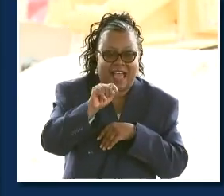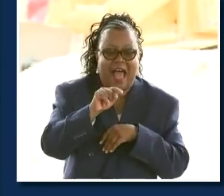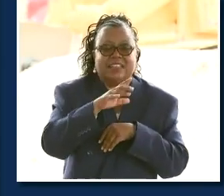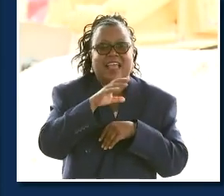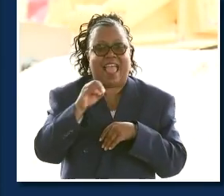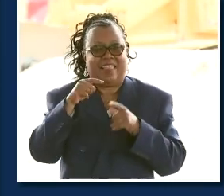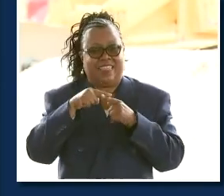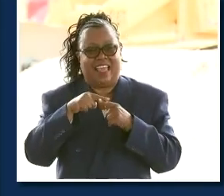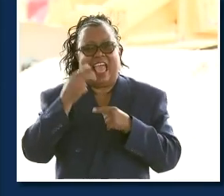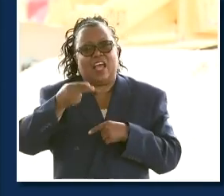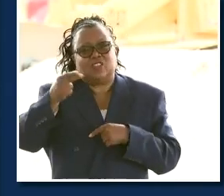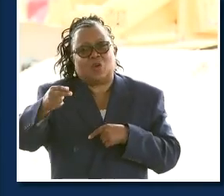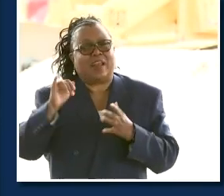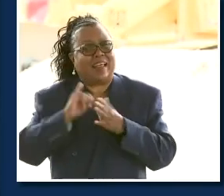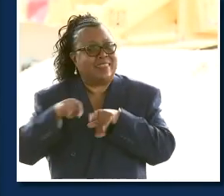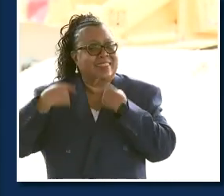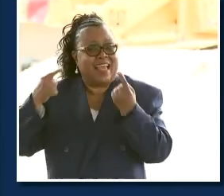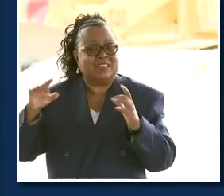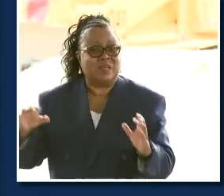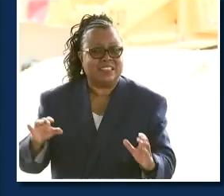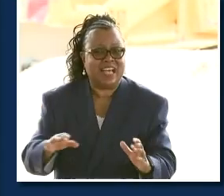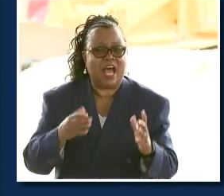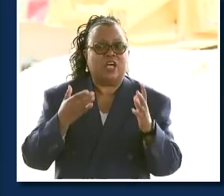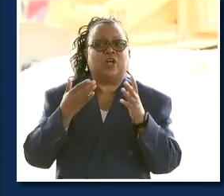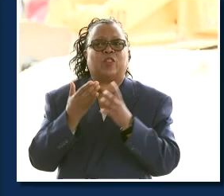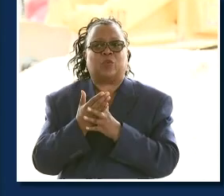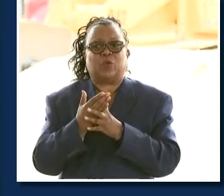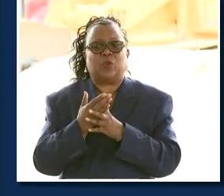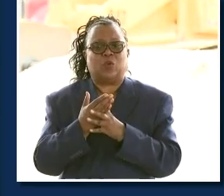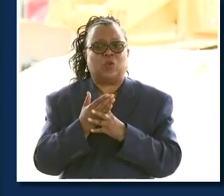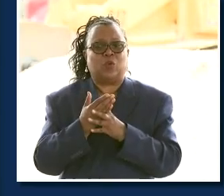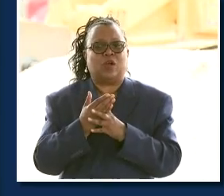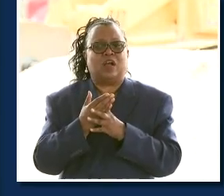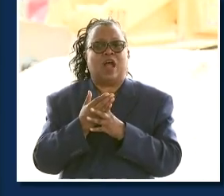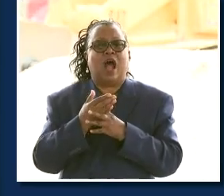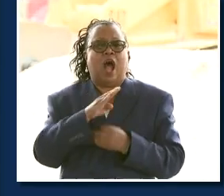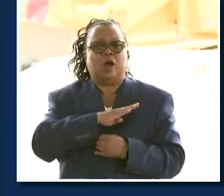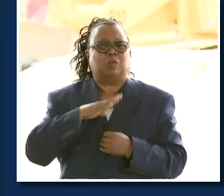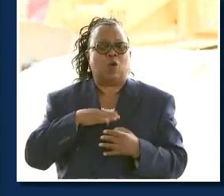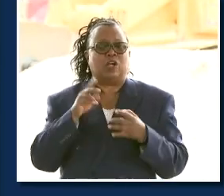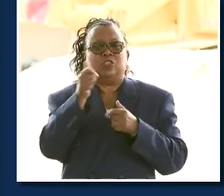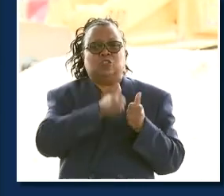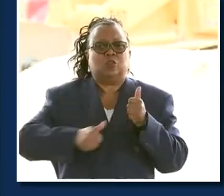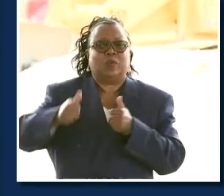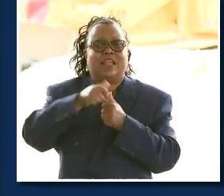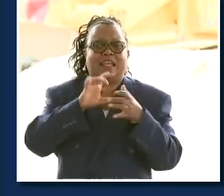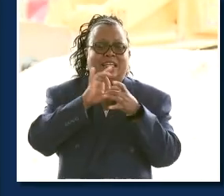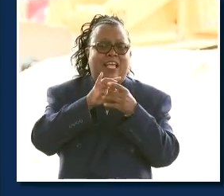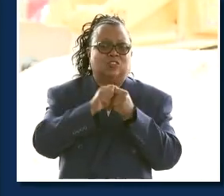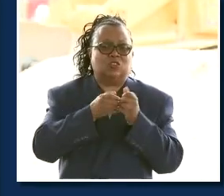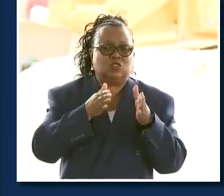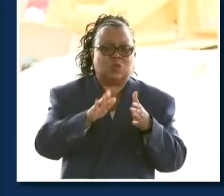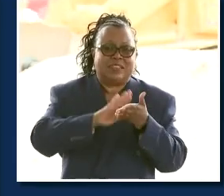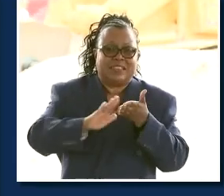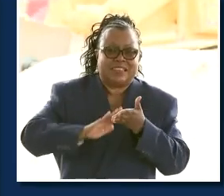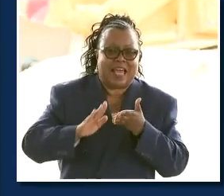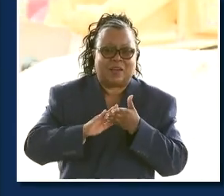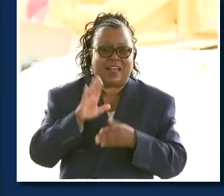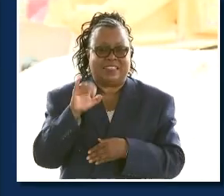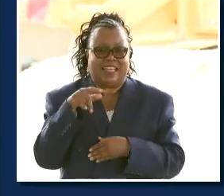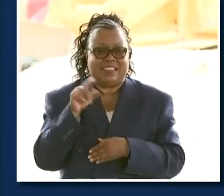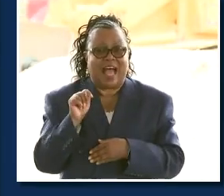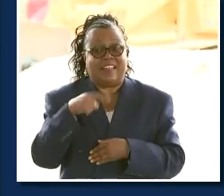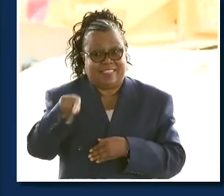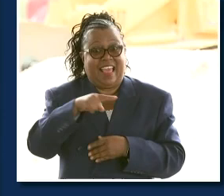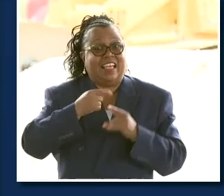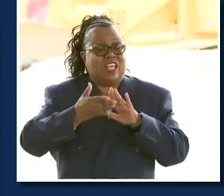And historically, that's been done through a ward superintendent who's connected into streets and sanitation and CDOT so that